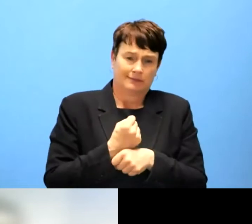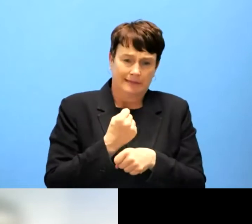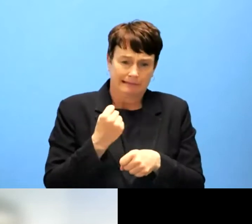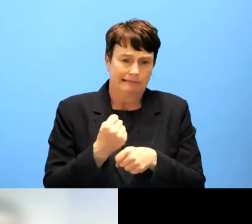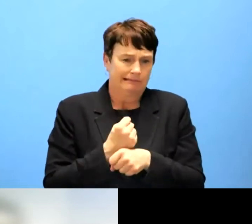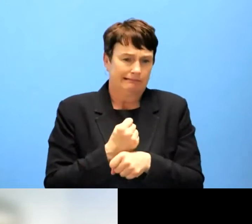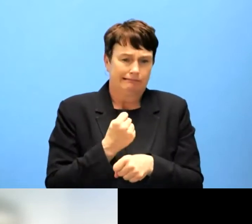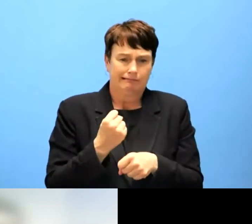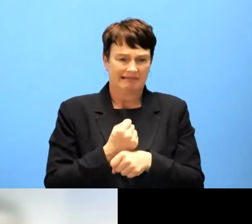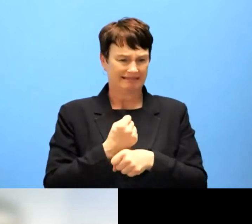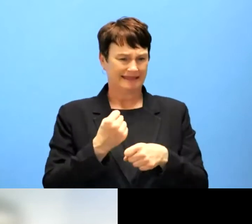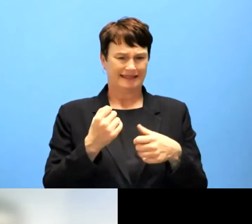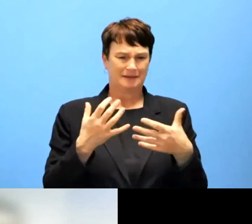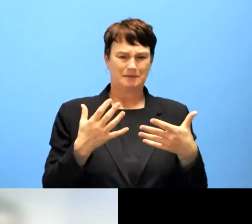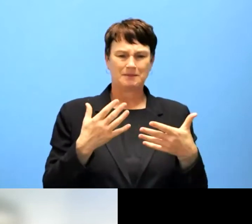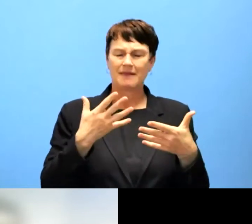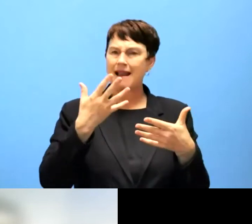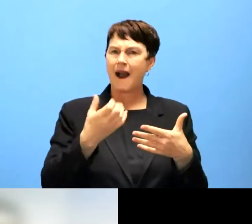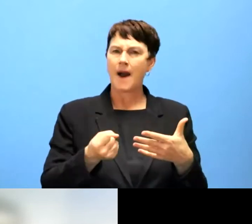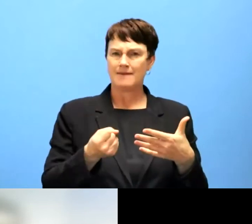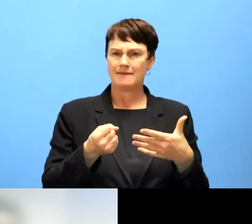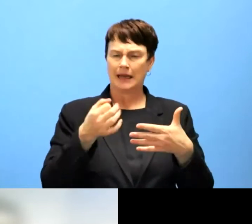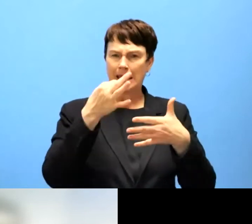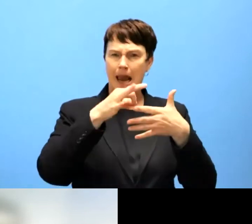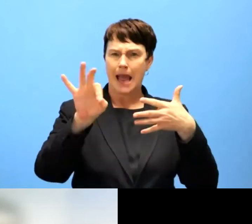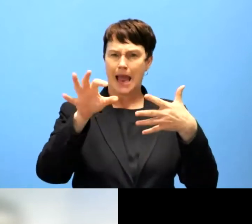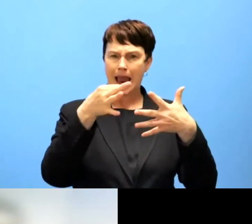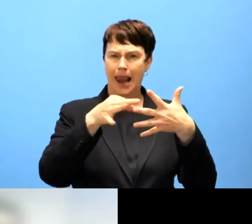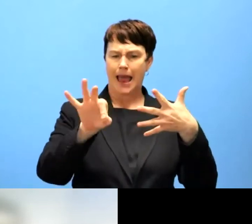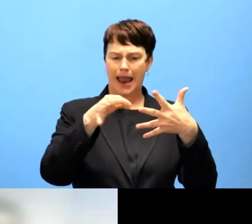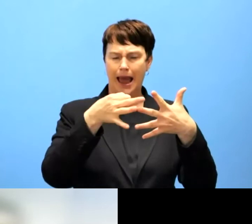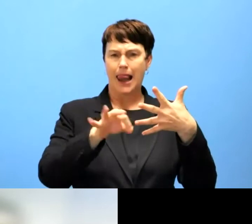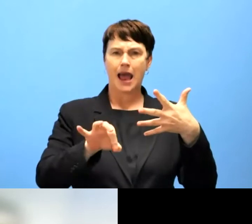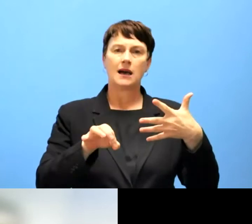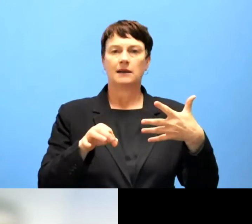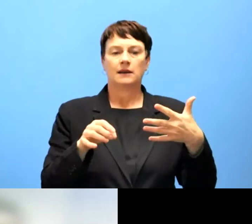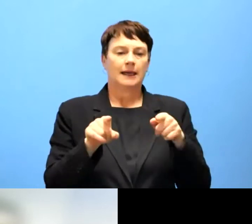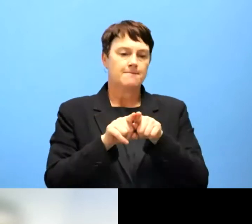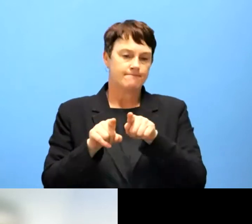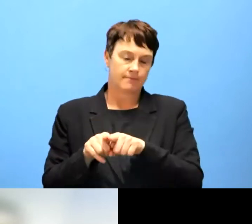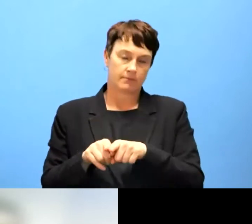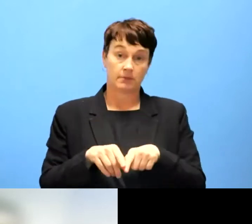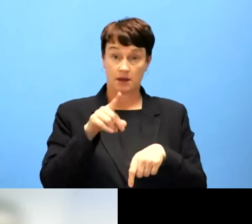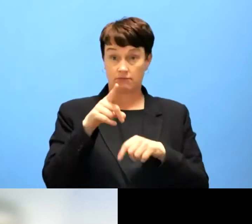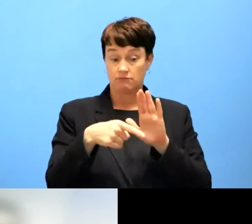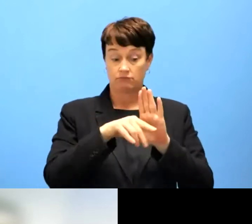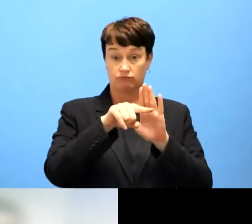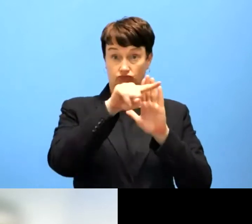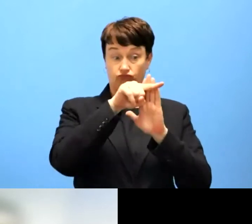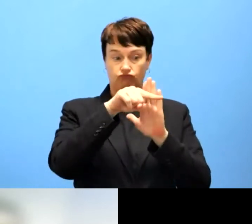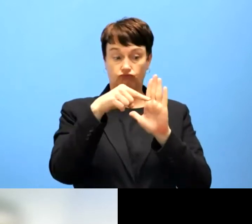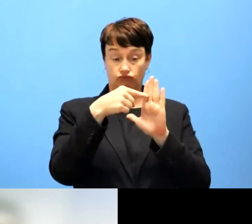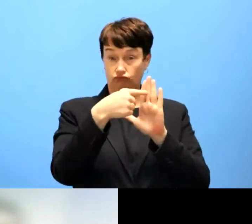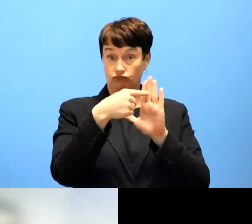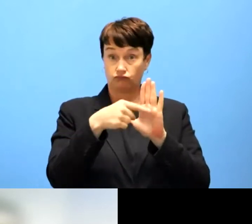That means each requirement starts with an if-else question. Is the ICT